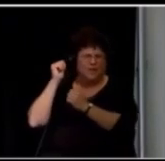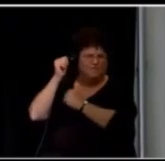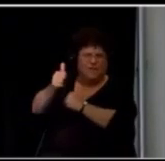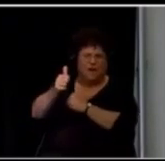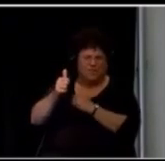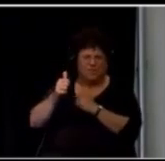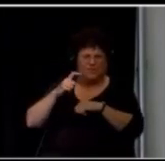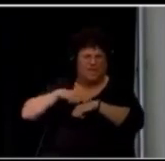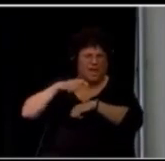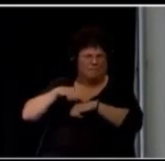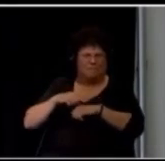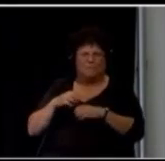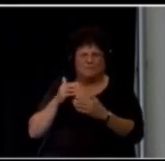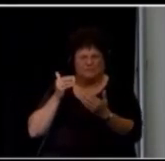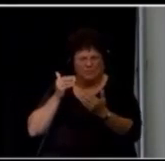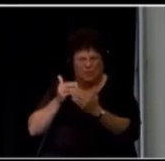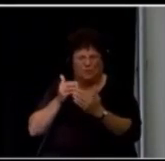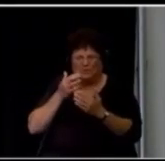This is,